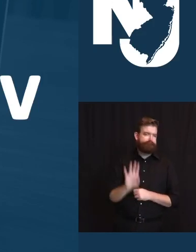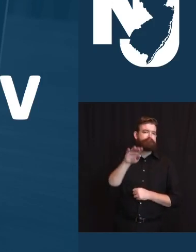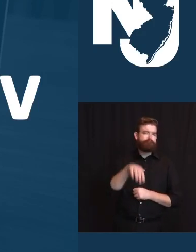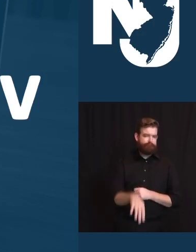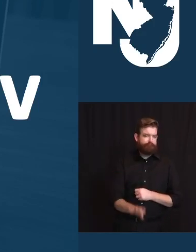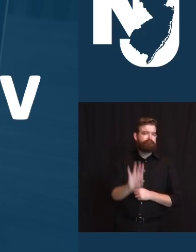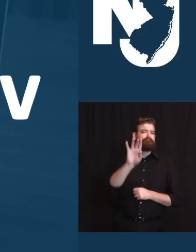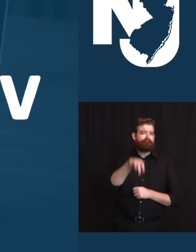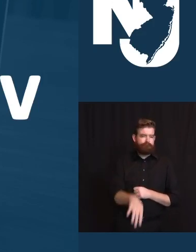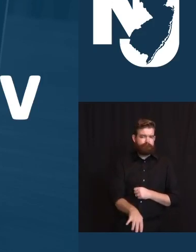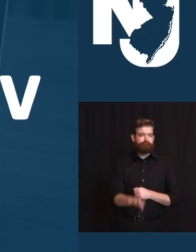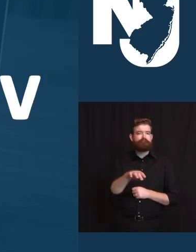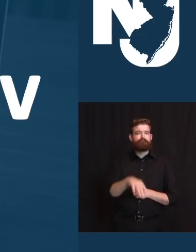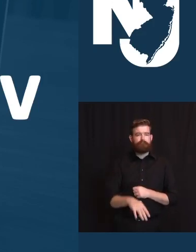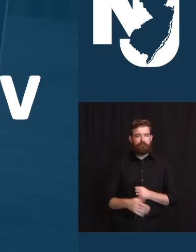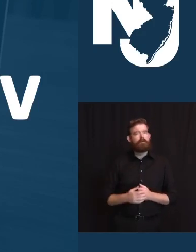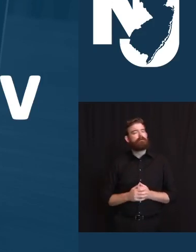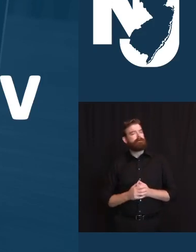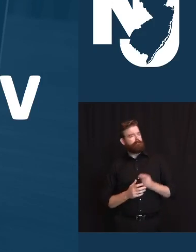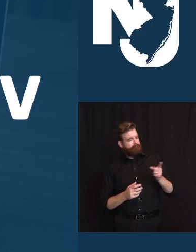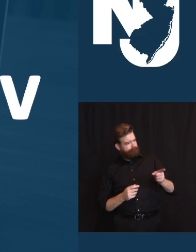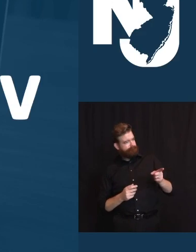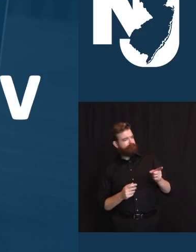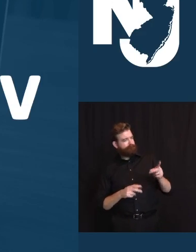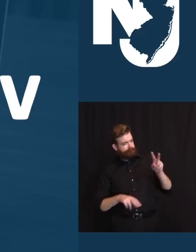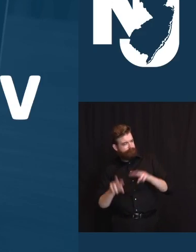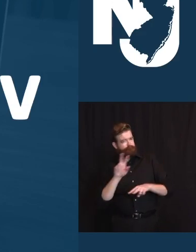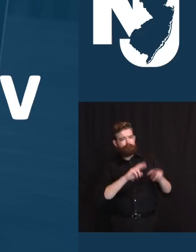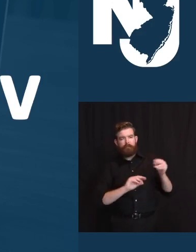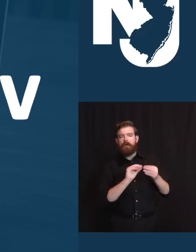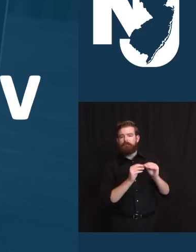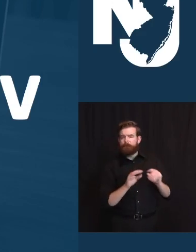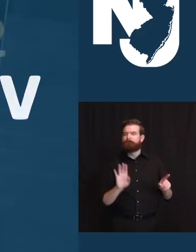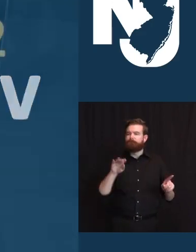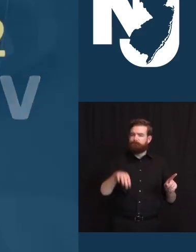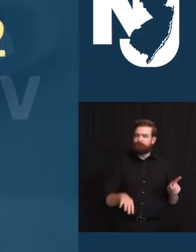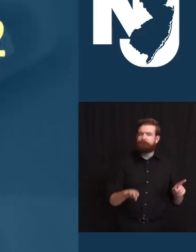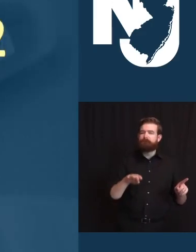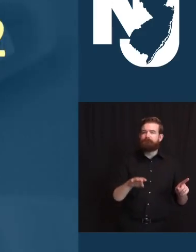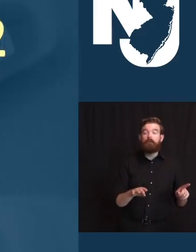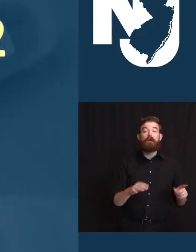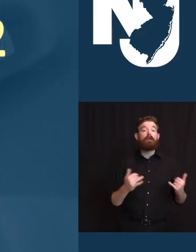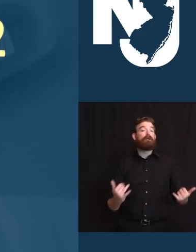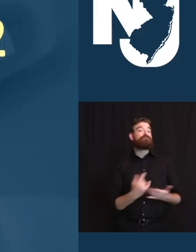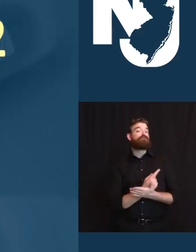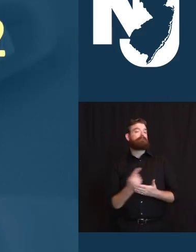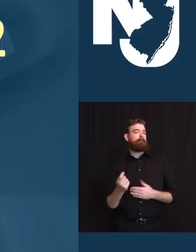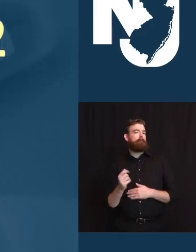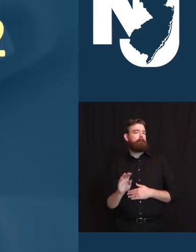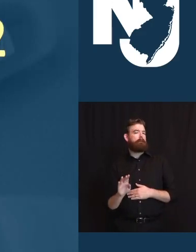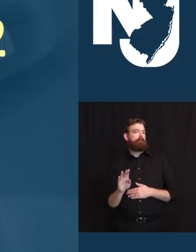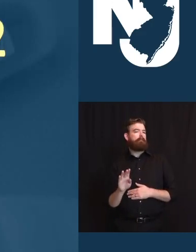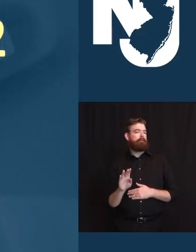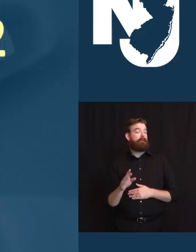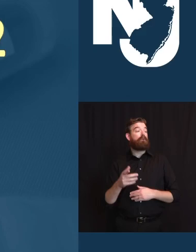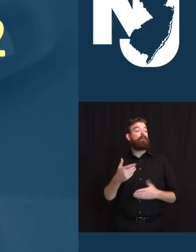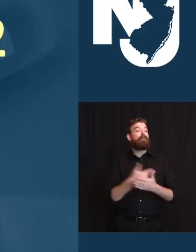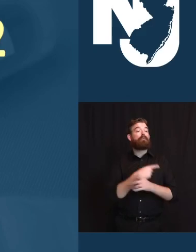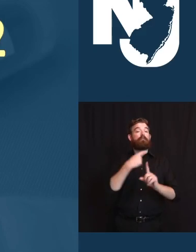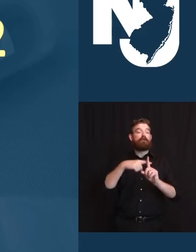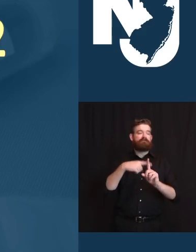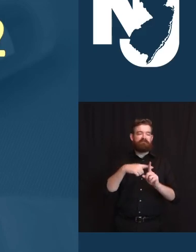the numbers this week and especially today. So we're reporting 478 positive tests,